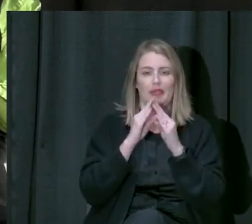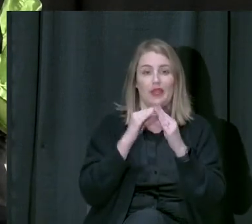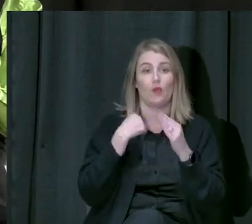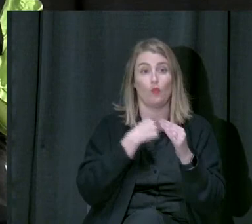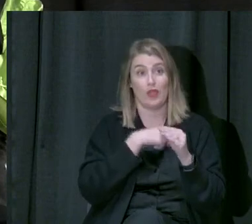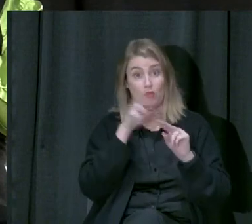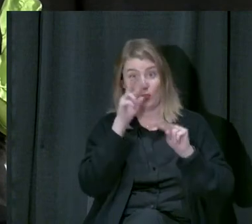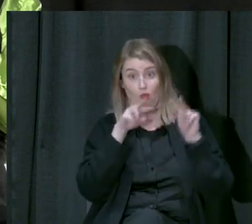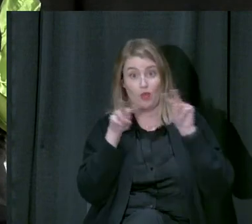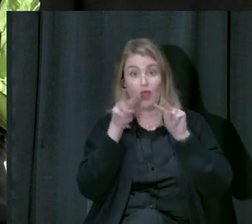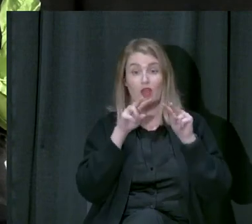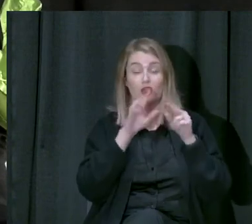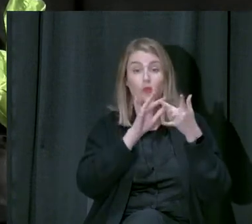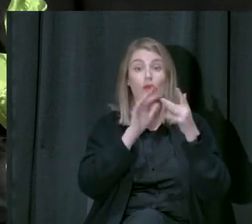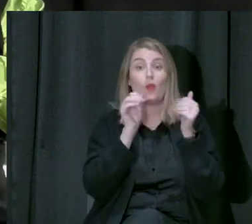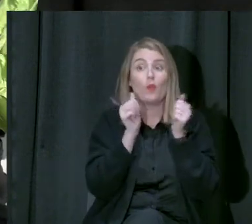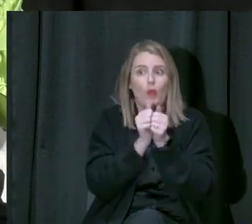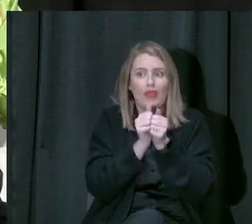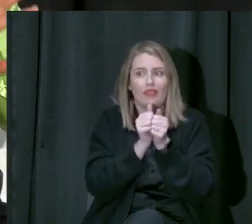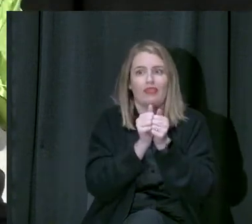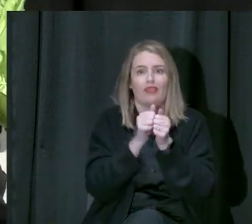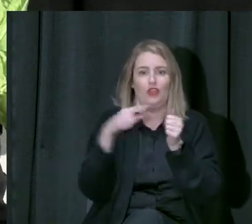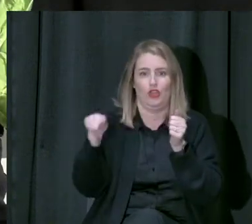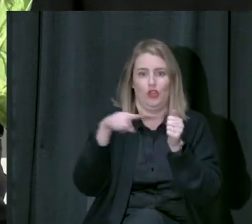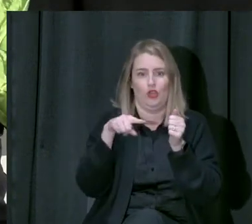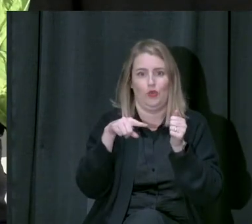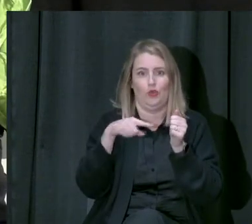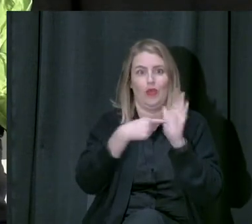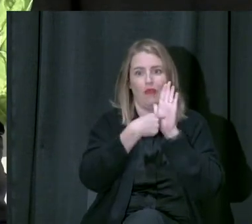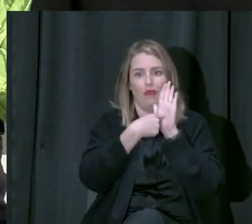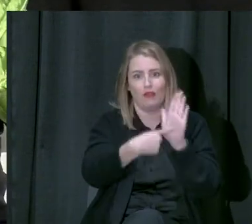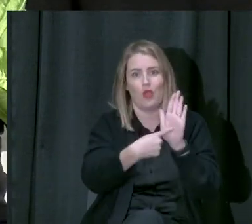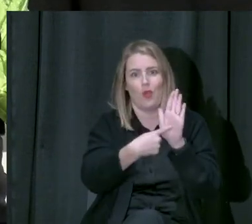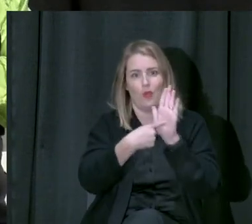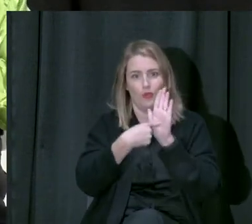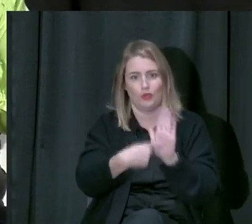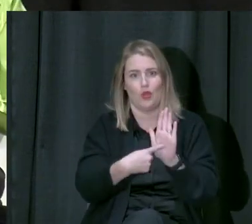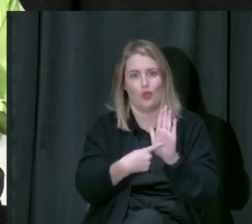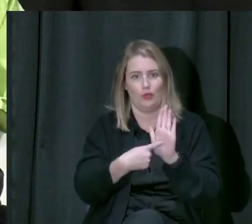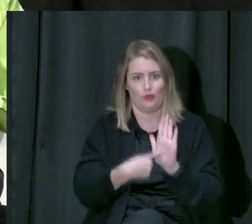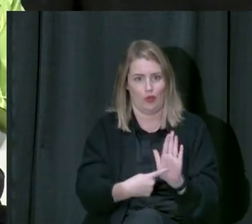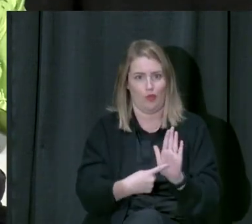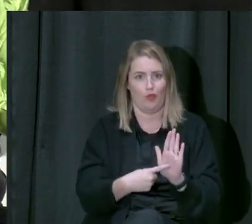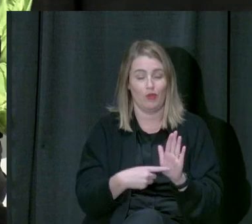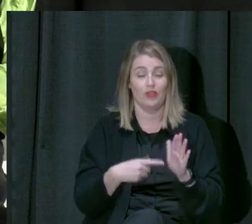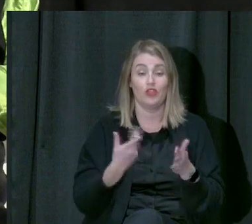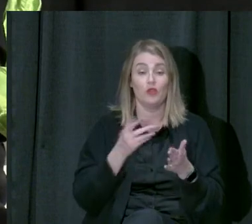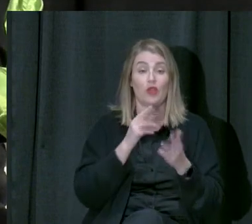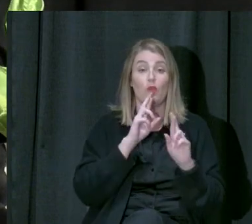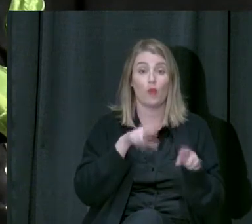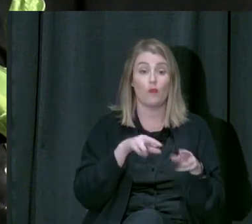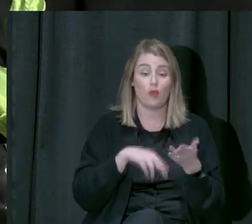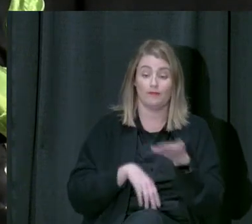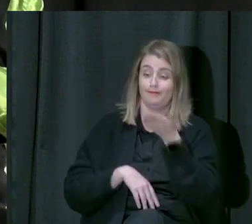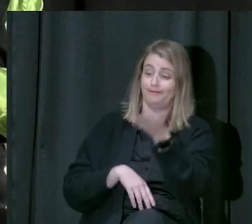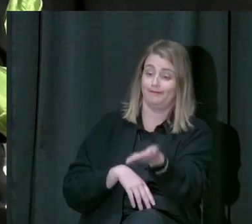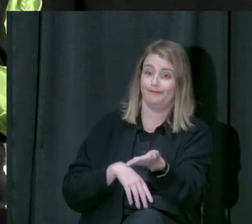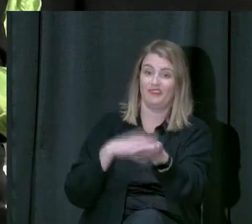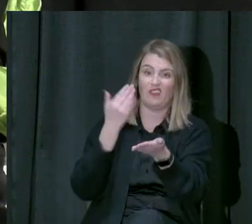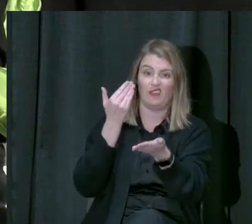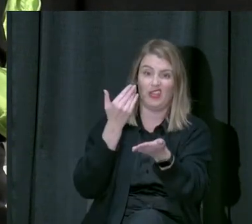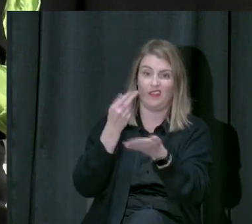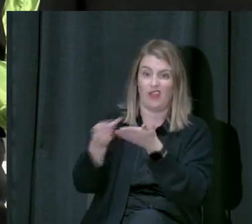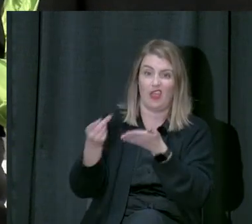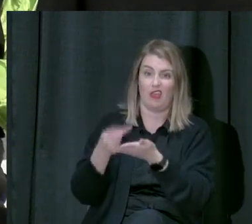the website with you and literally walk through the barriers in the site. Because you can hand a supervisor a report that shows 15 or 20 different